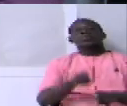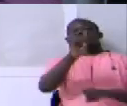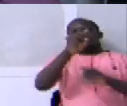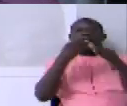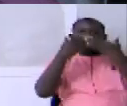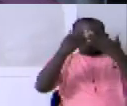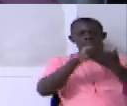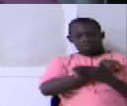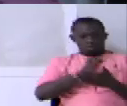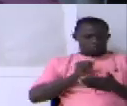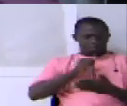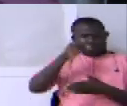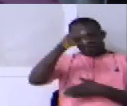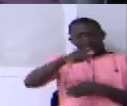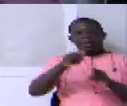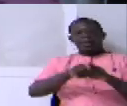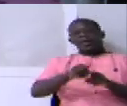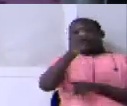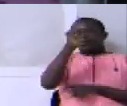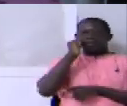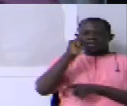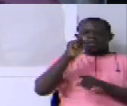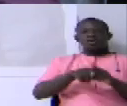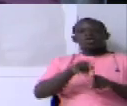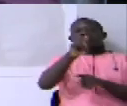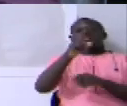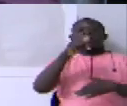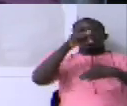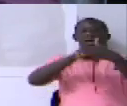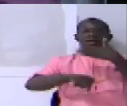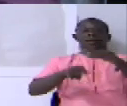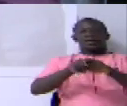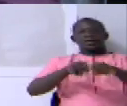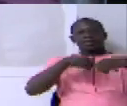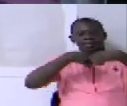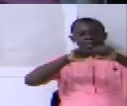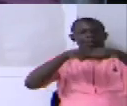here yesterday that you were in the training